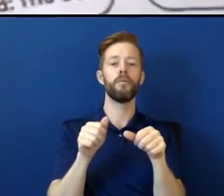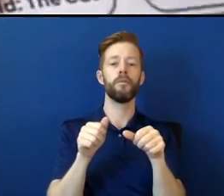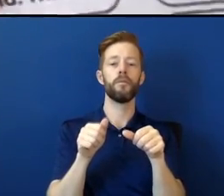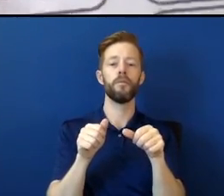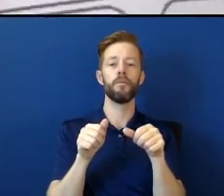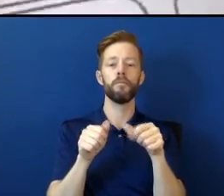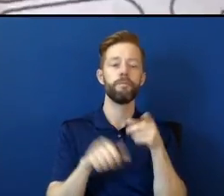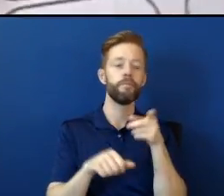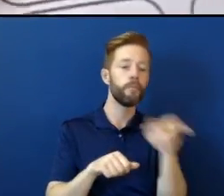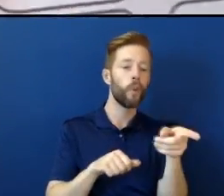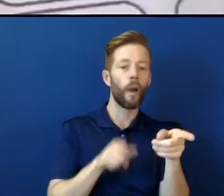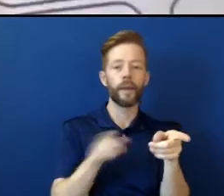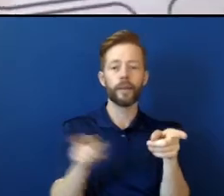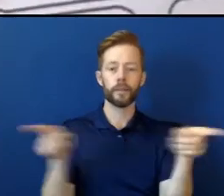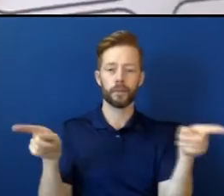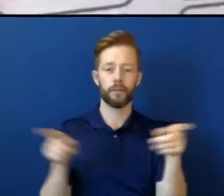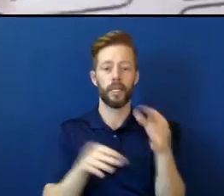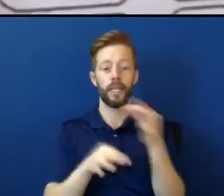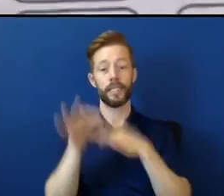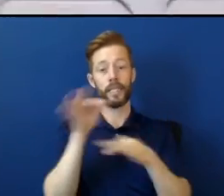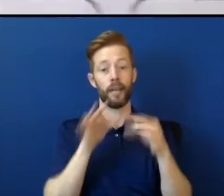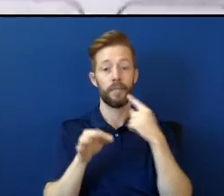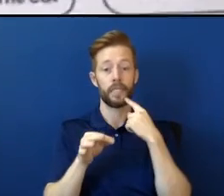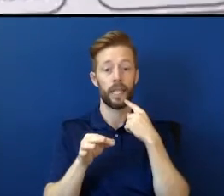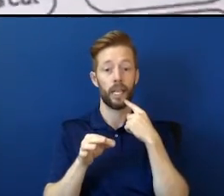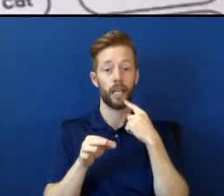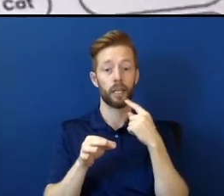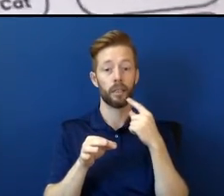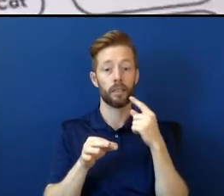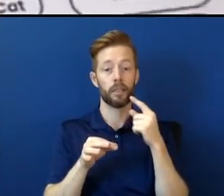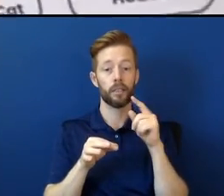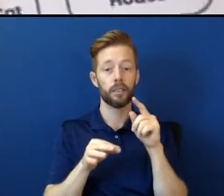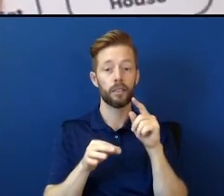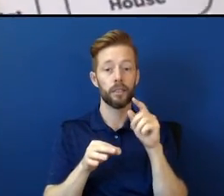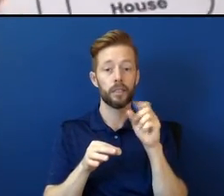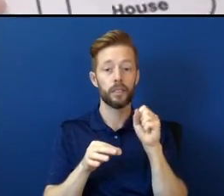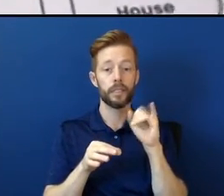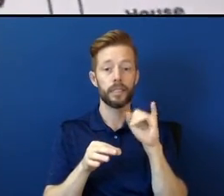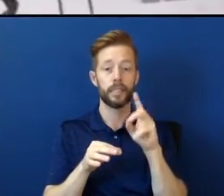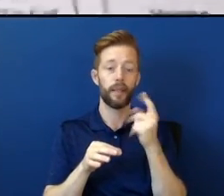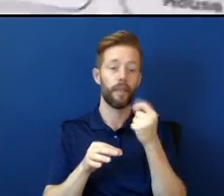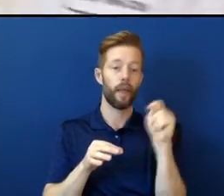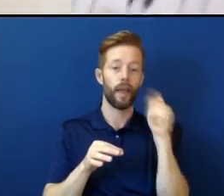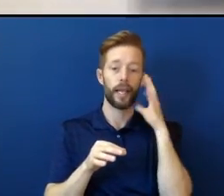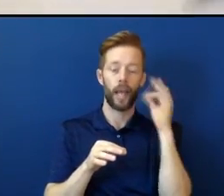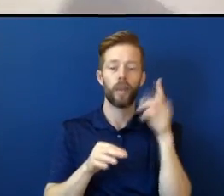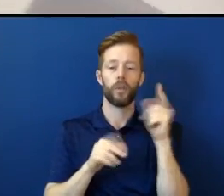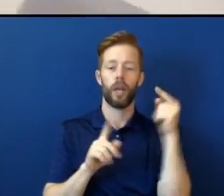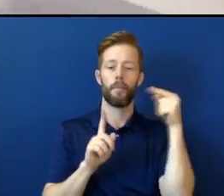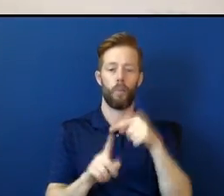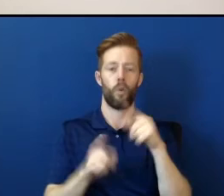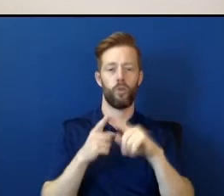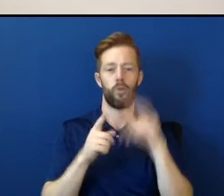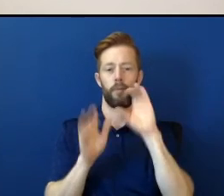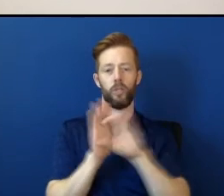you could be pointing to, instead of saying sit the cat, you could be pointing to the picture of the